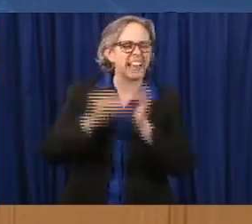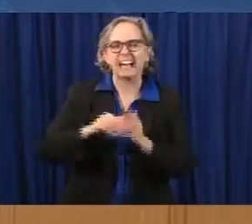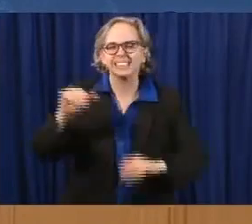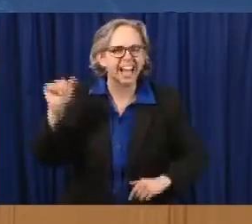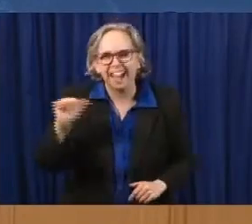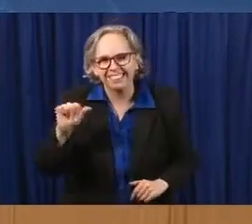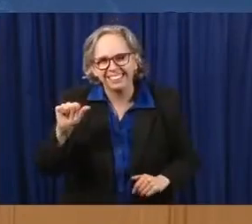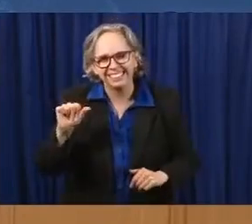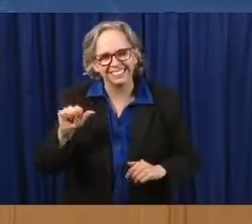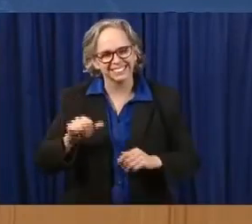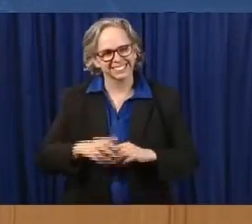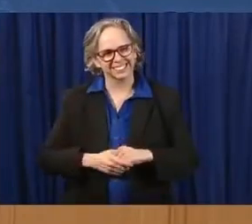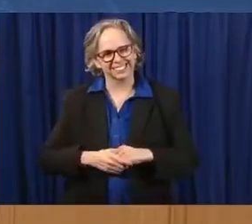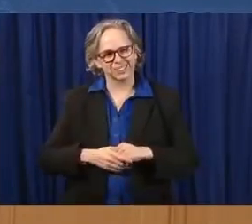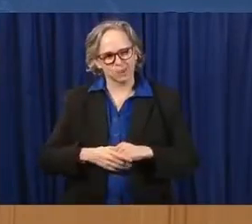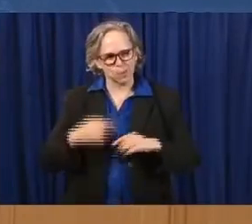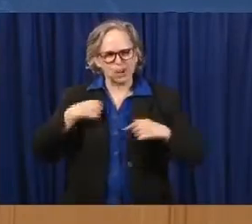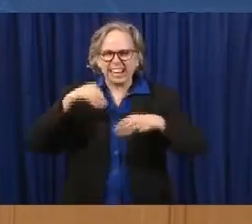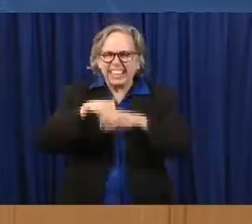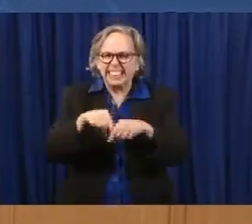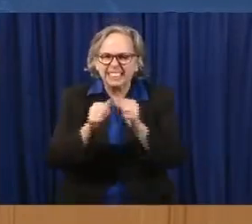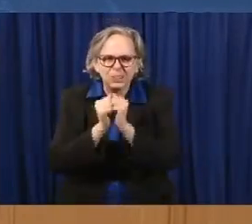Special Olympics Ohio, thank you.